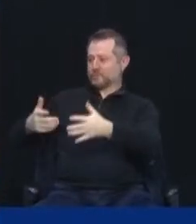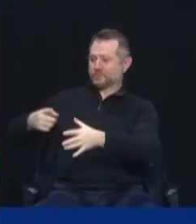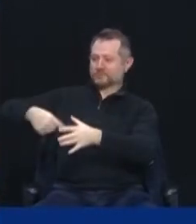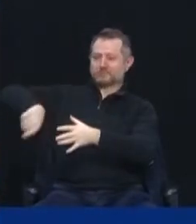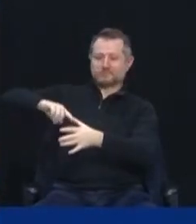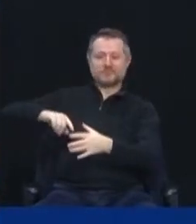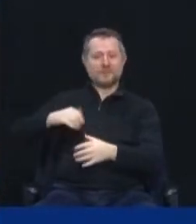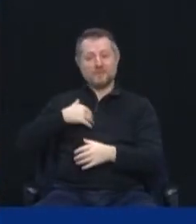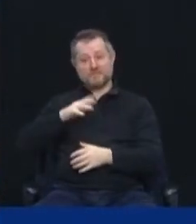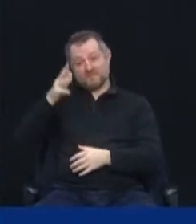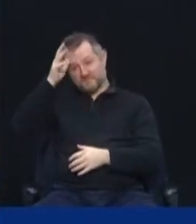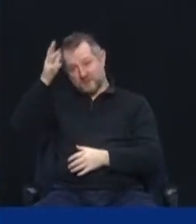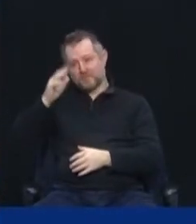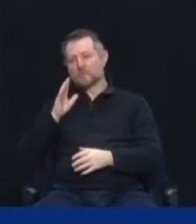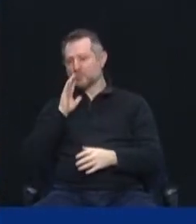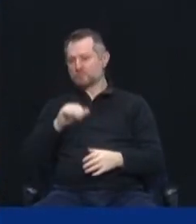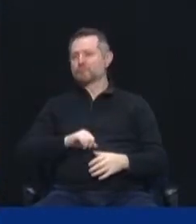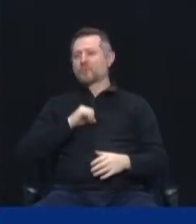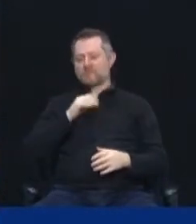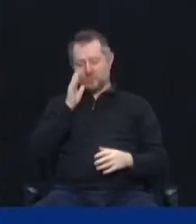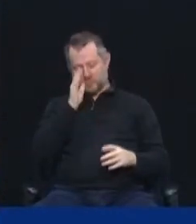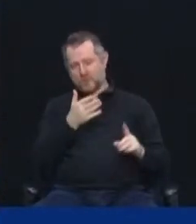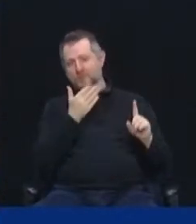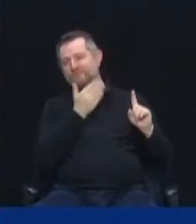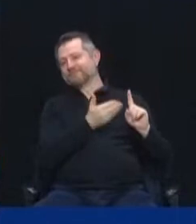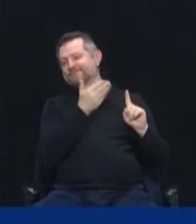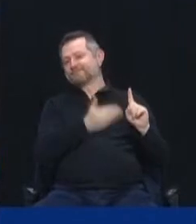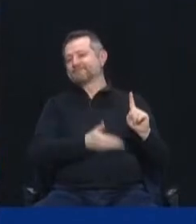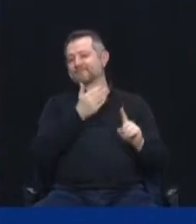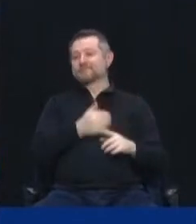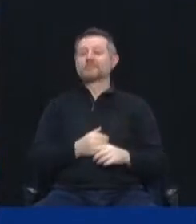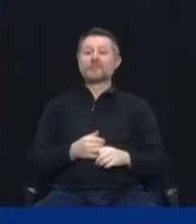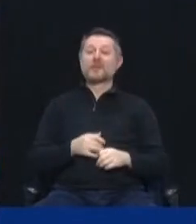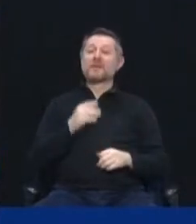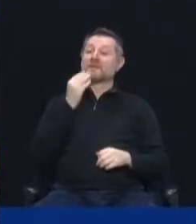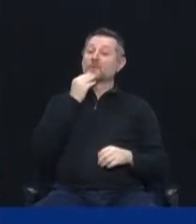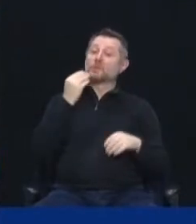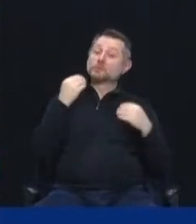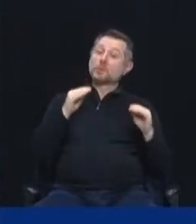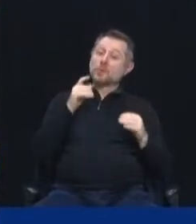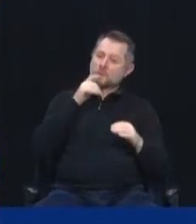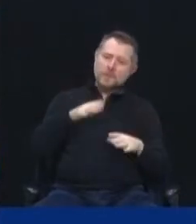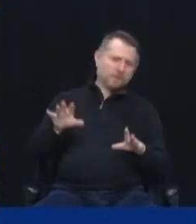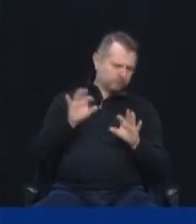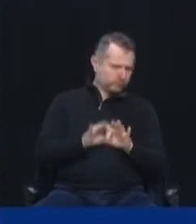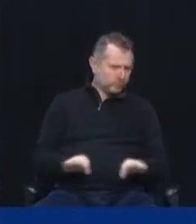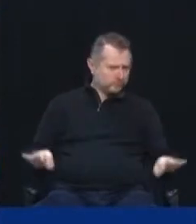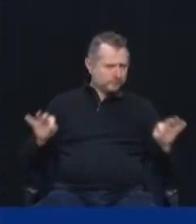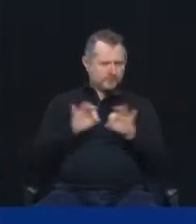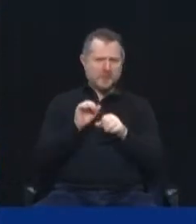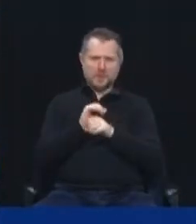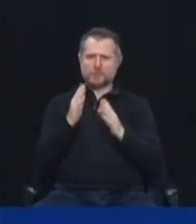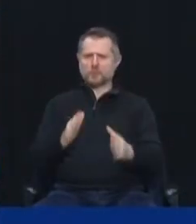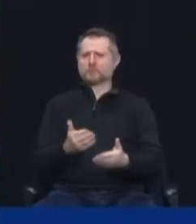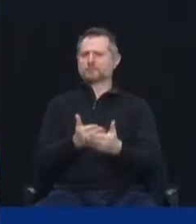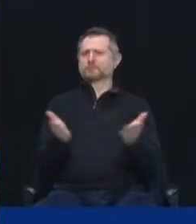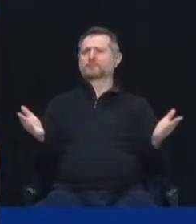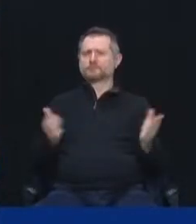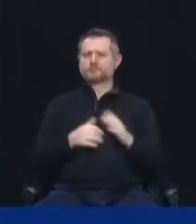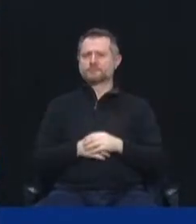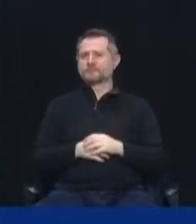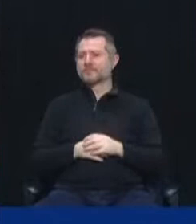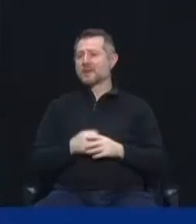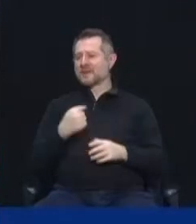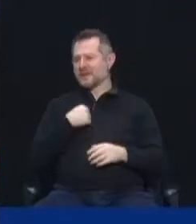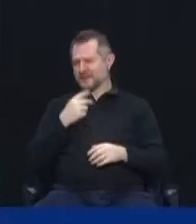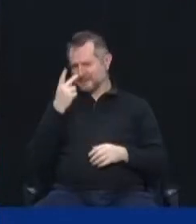would be very proud. Our grocery and bodega workers are people so vital to our communities. I know firsthand, I see them,